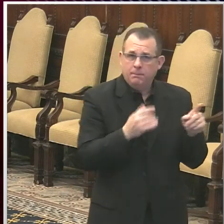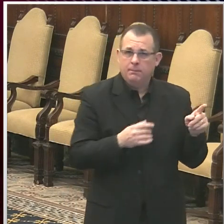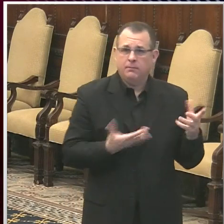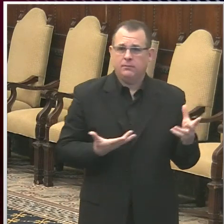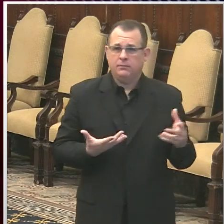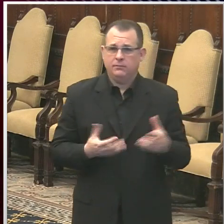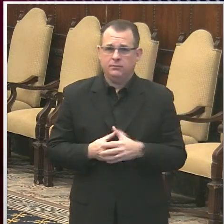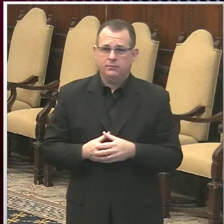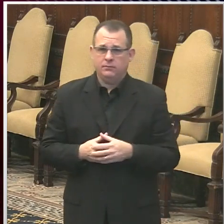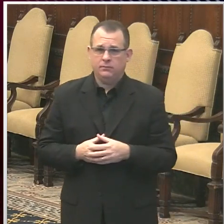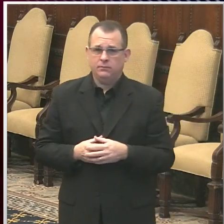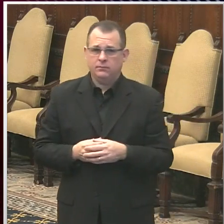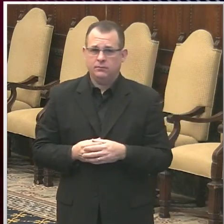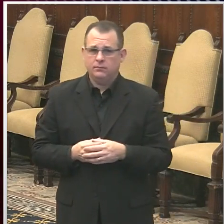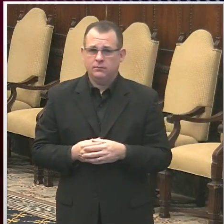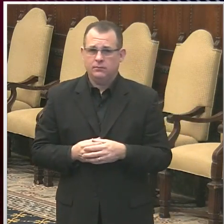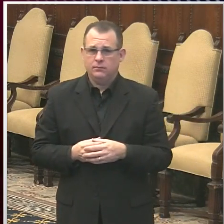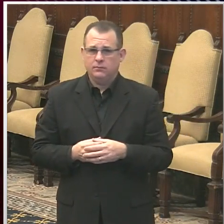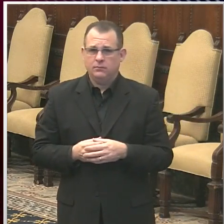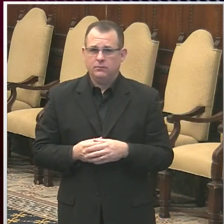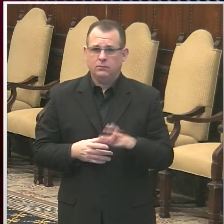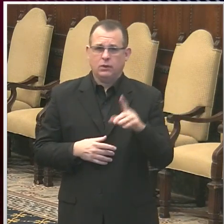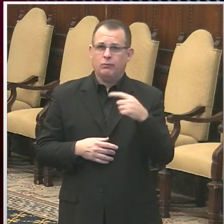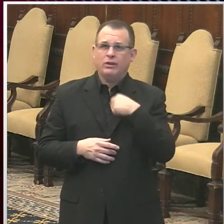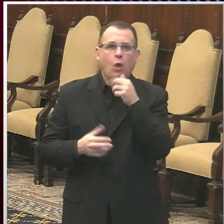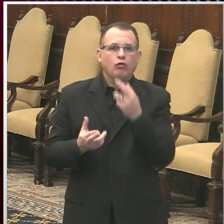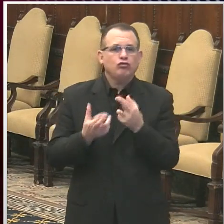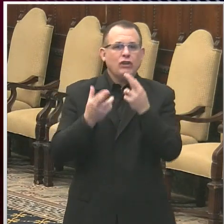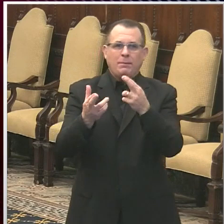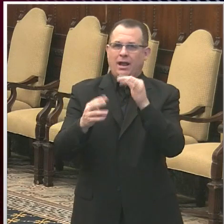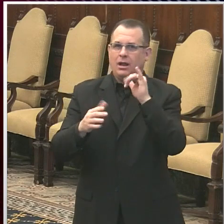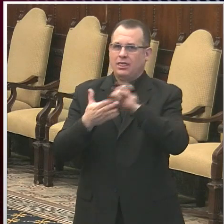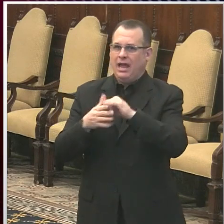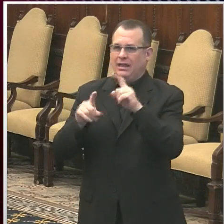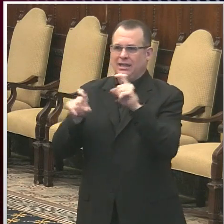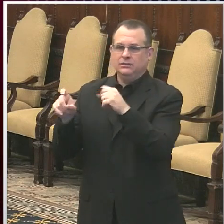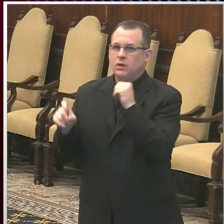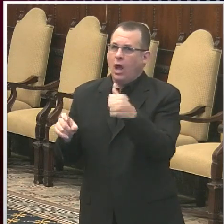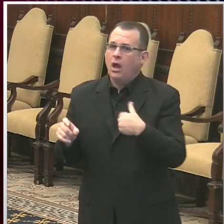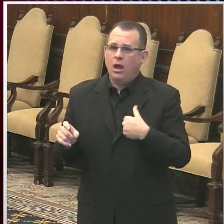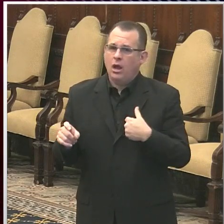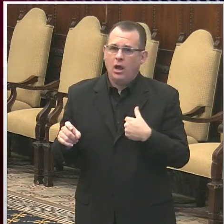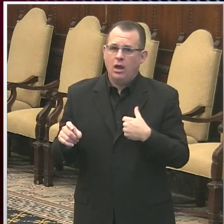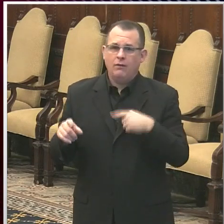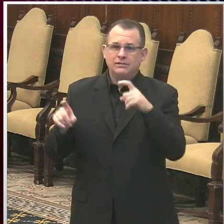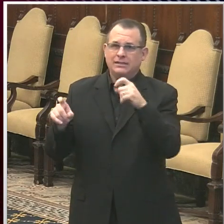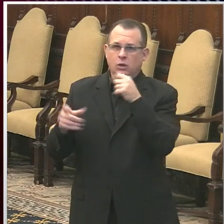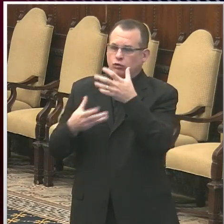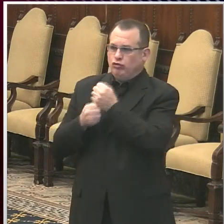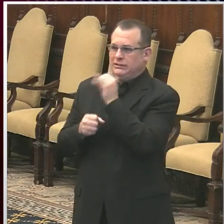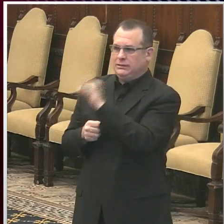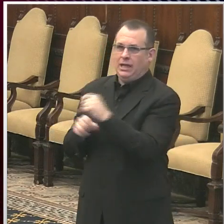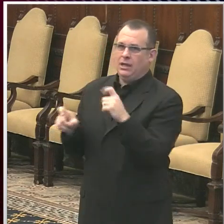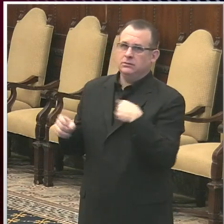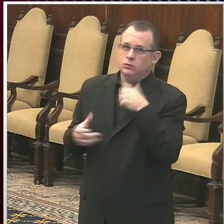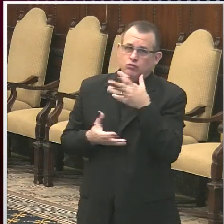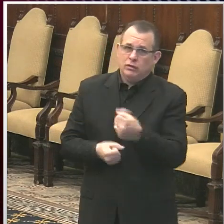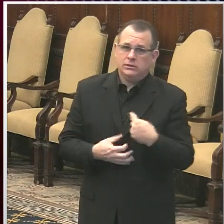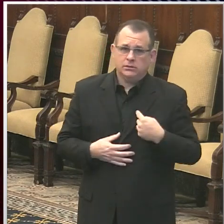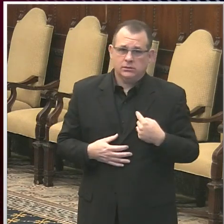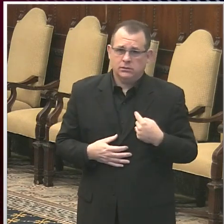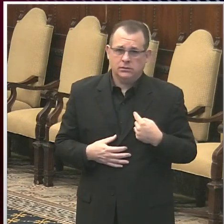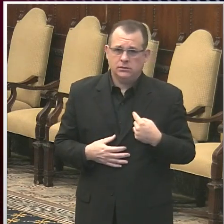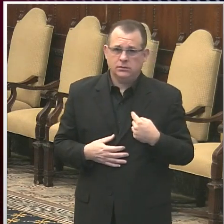are doing antibody testing. We're not recommending that because we don't trust all of the tests. And even the tests that are well done, we don't know how to